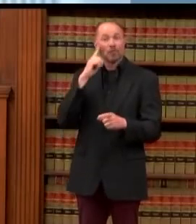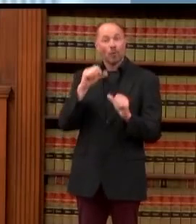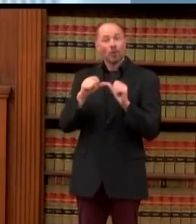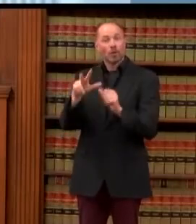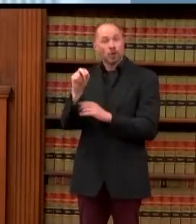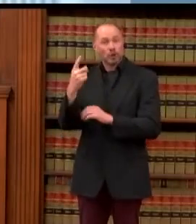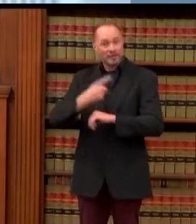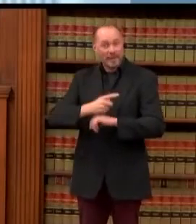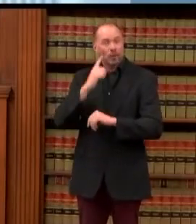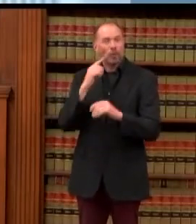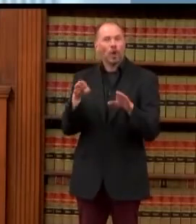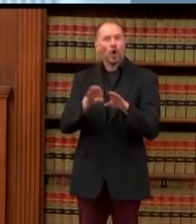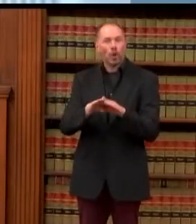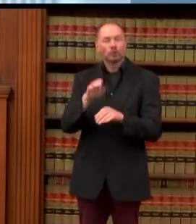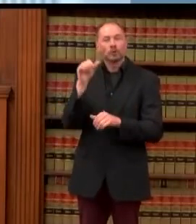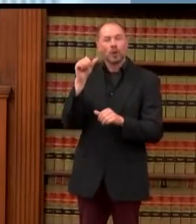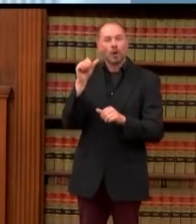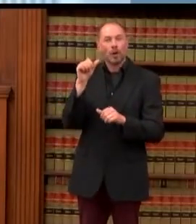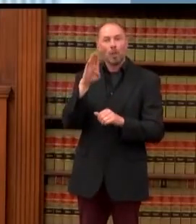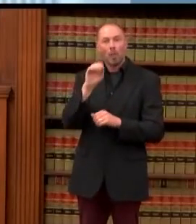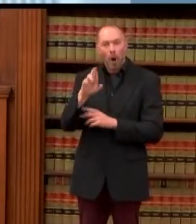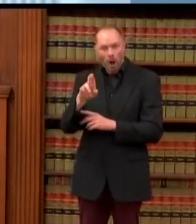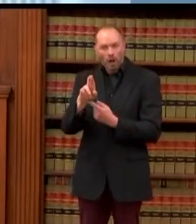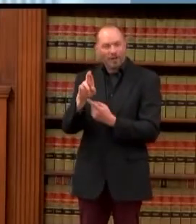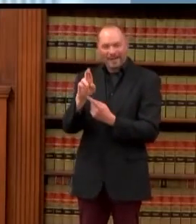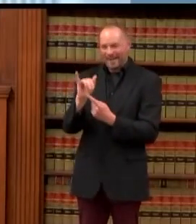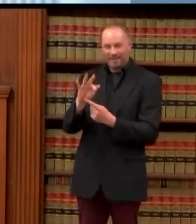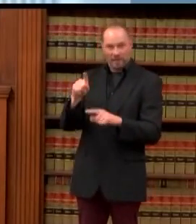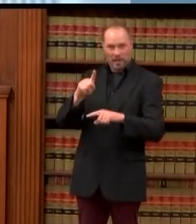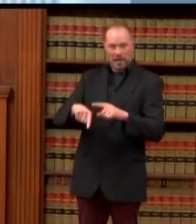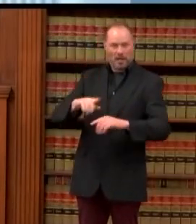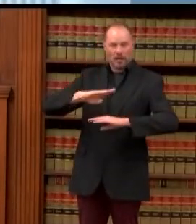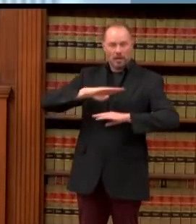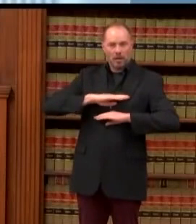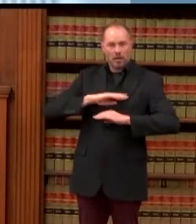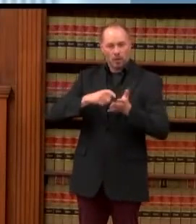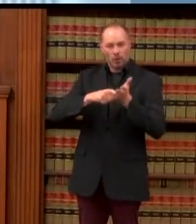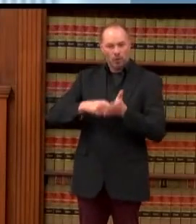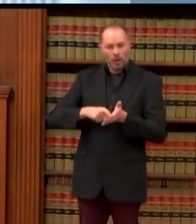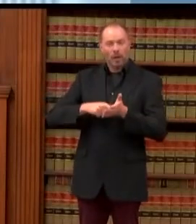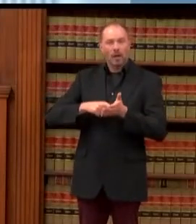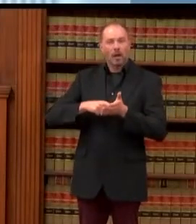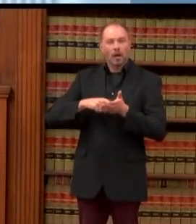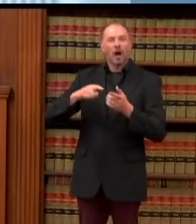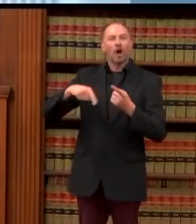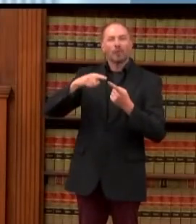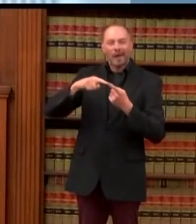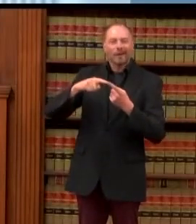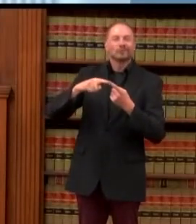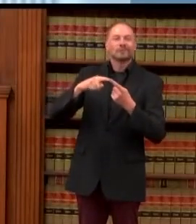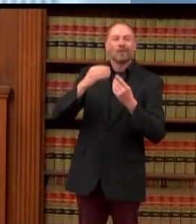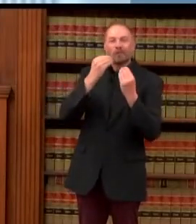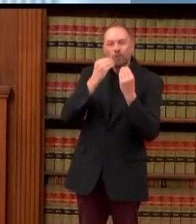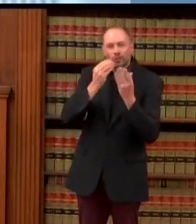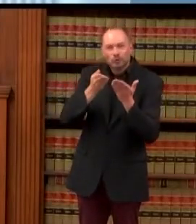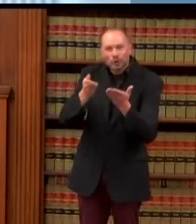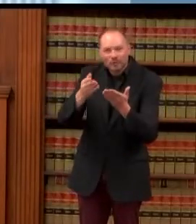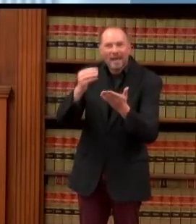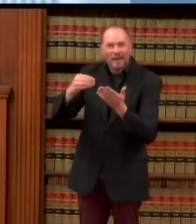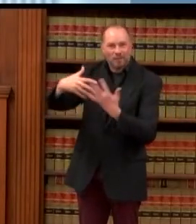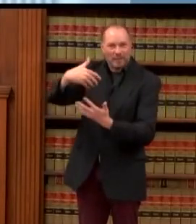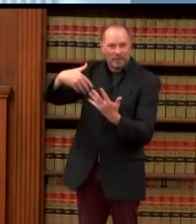that are not able to meet some basic criteria around mingling and food service.